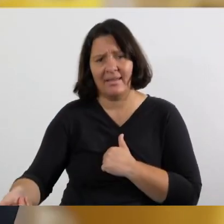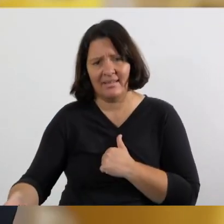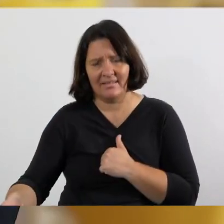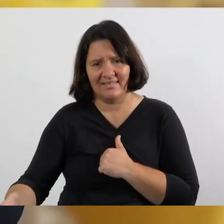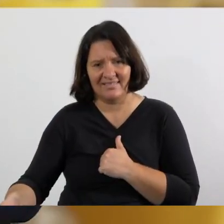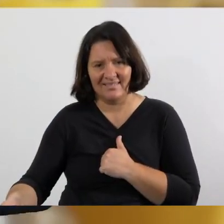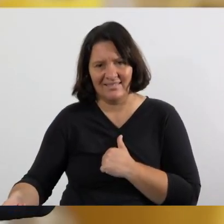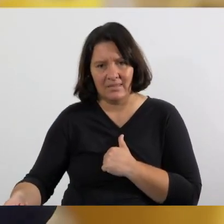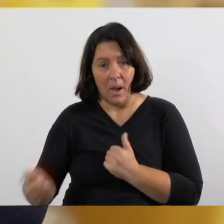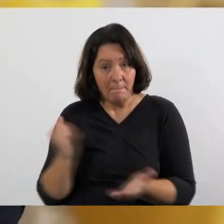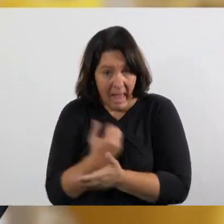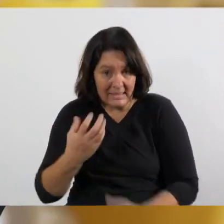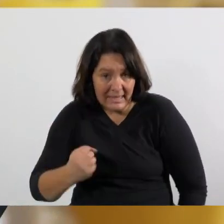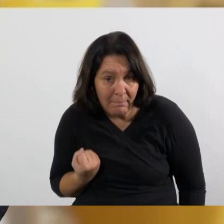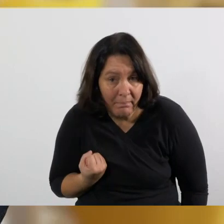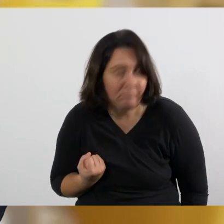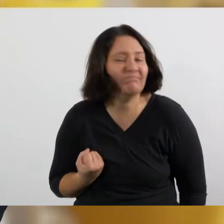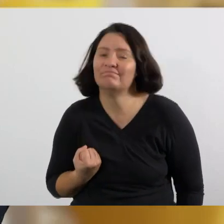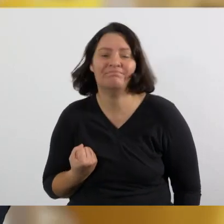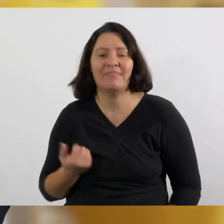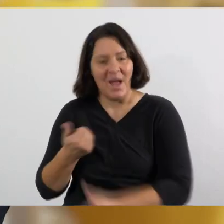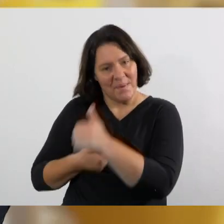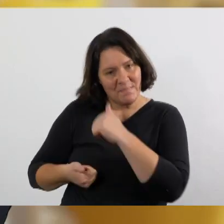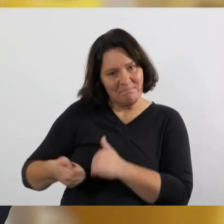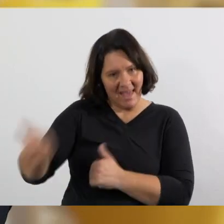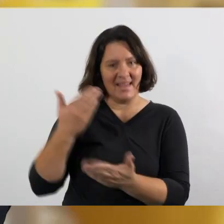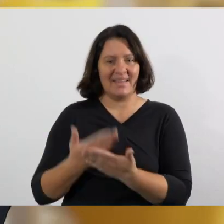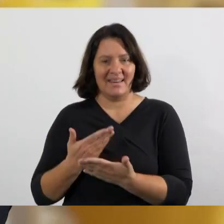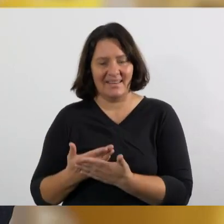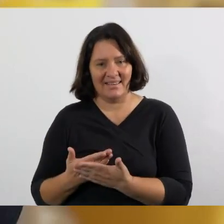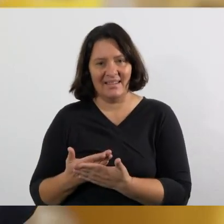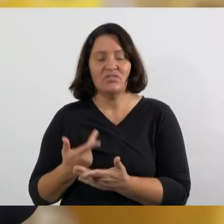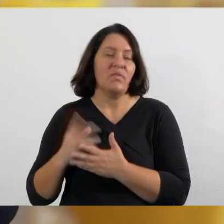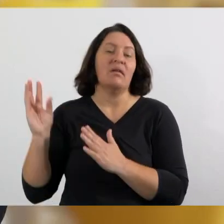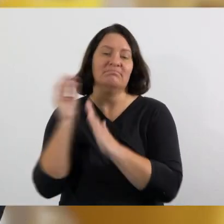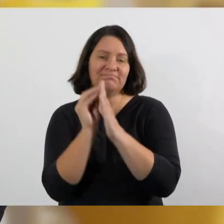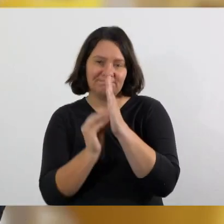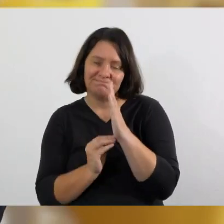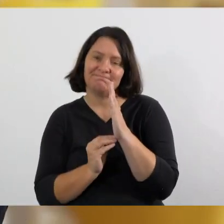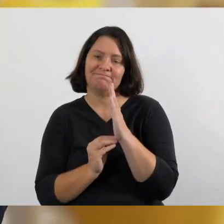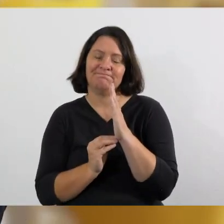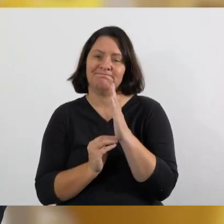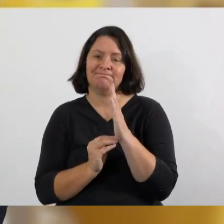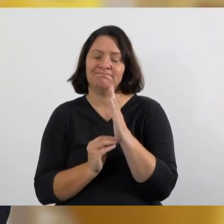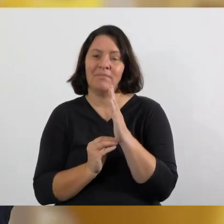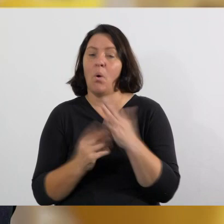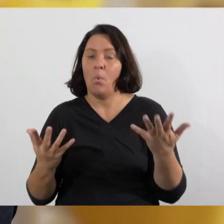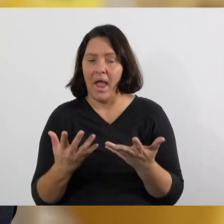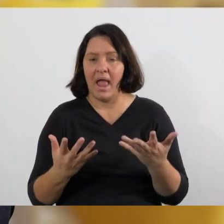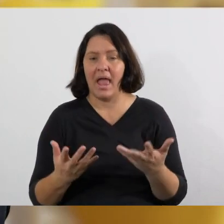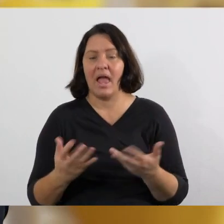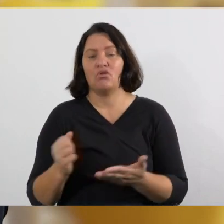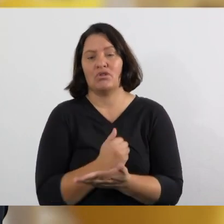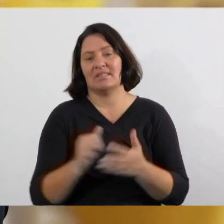don't have to keep them. We can return them back to the supplier. In that case, we record such returns in the